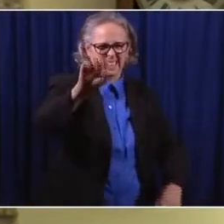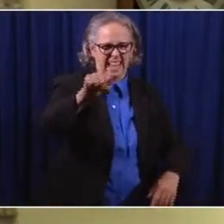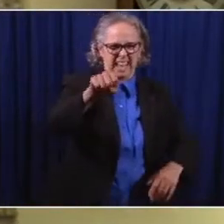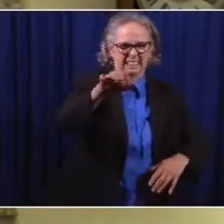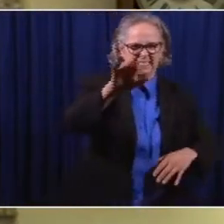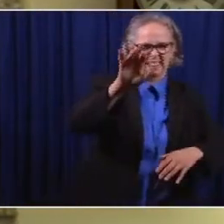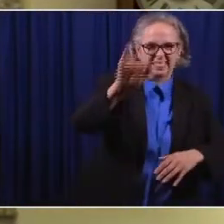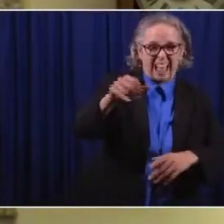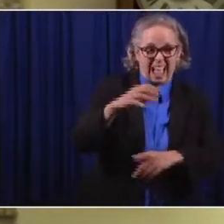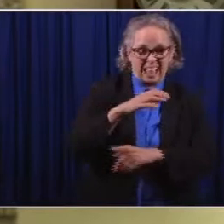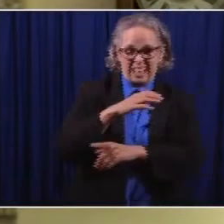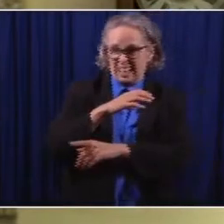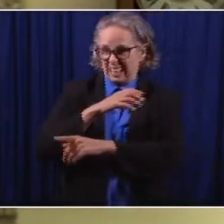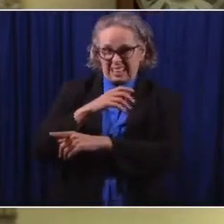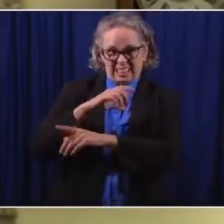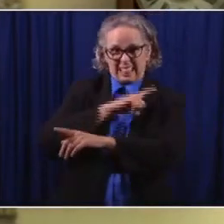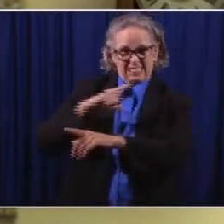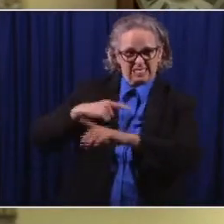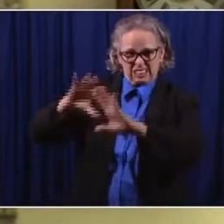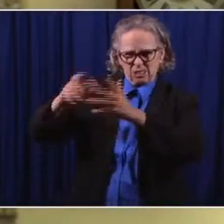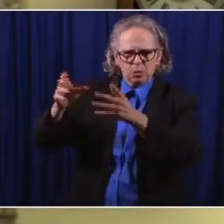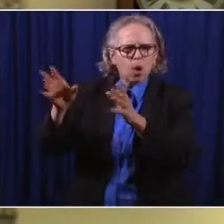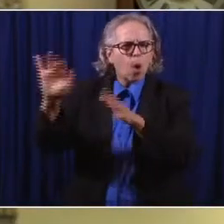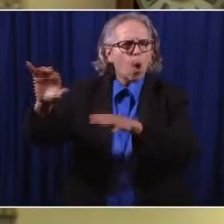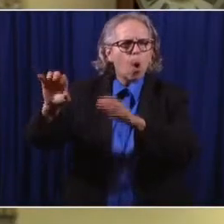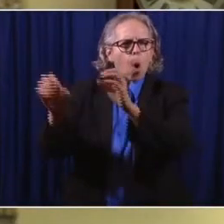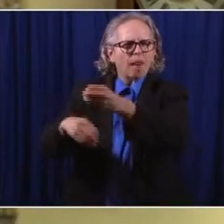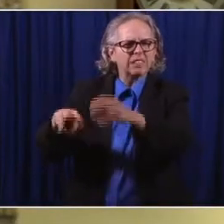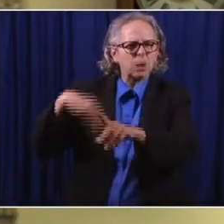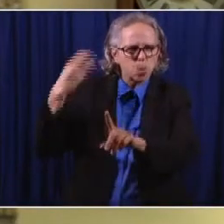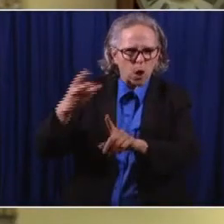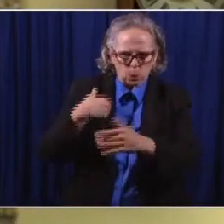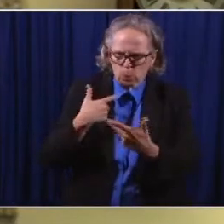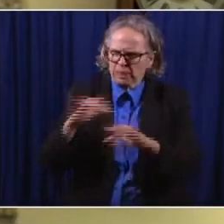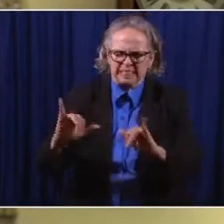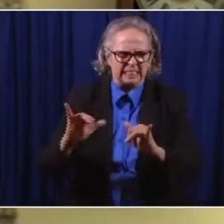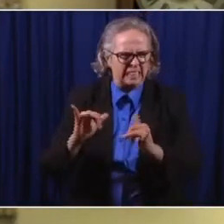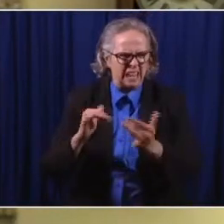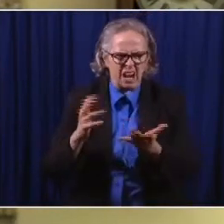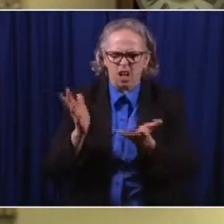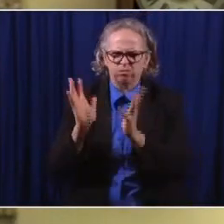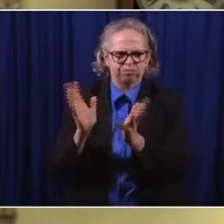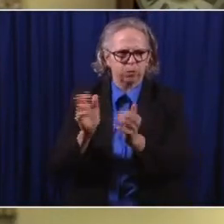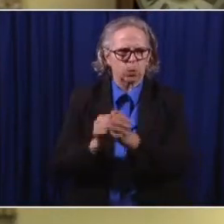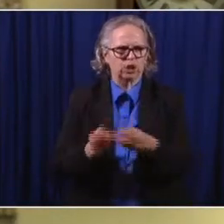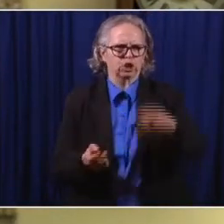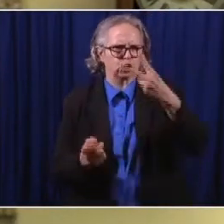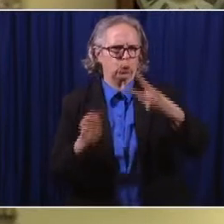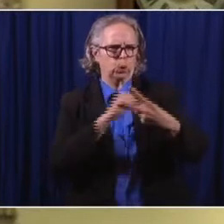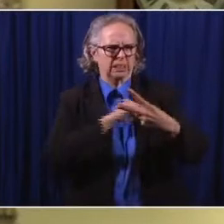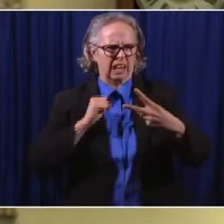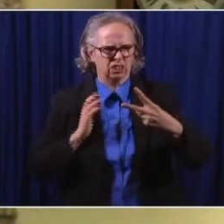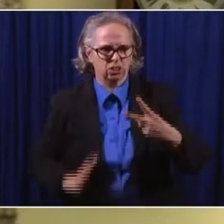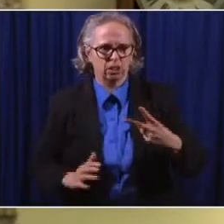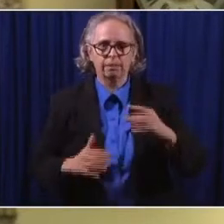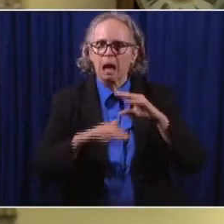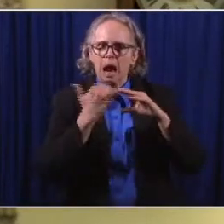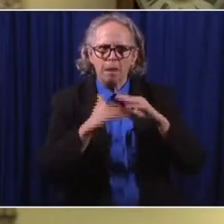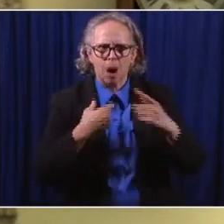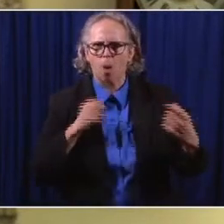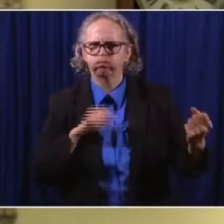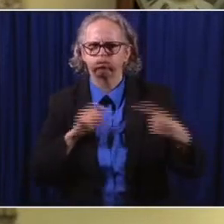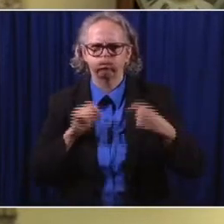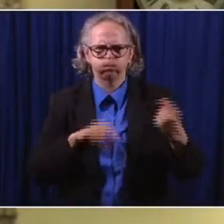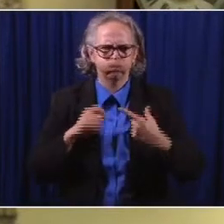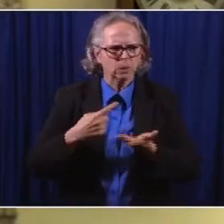phone, talking to the two senators, talking to the representatives. They email me with ideas and thoughts